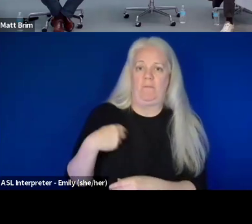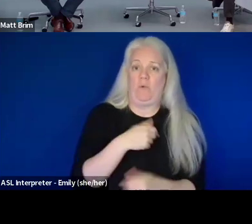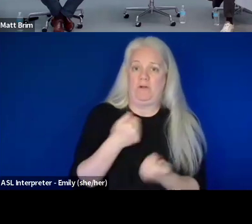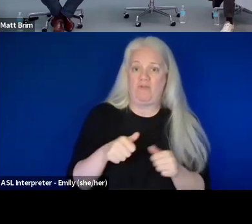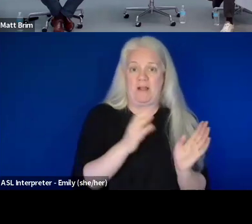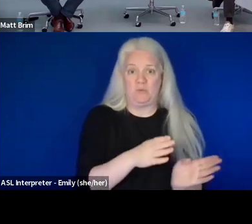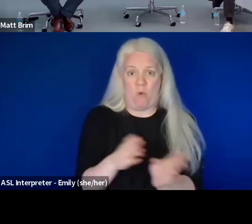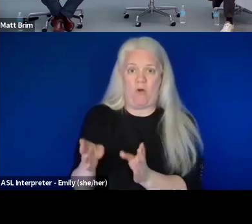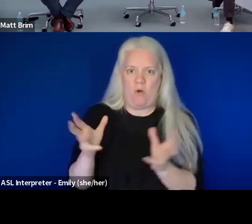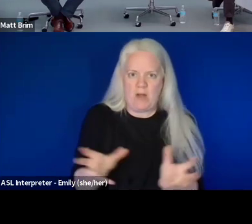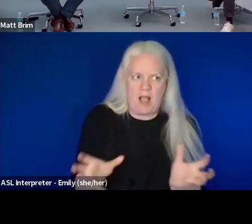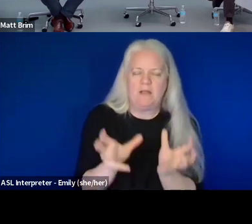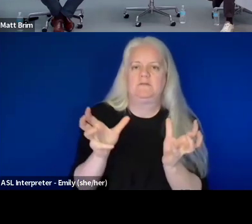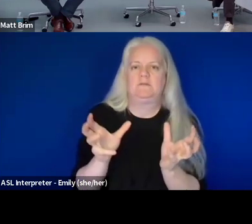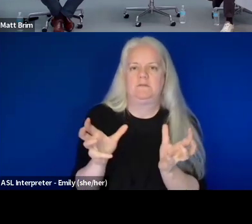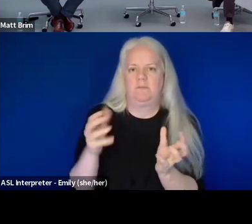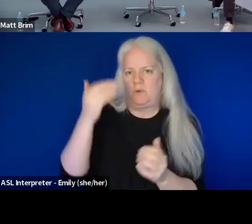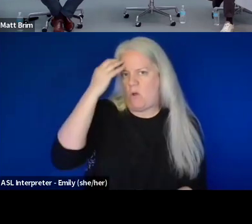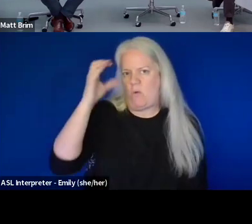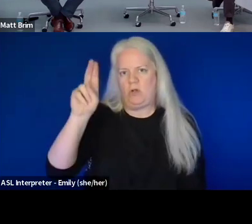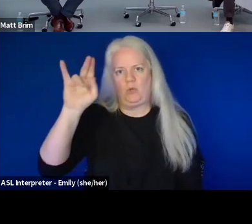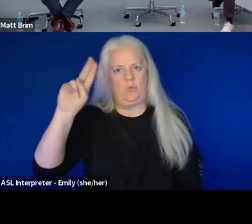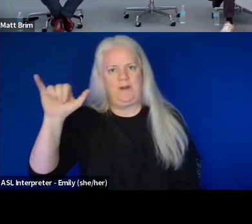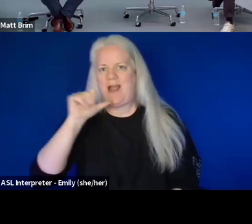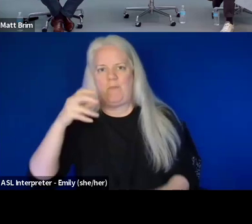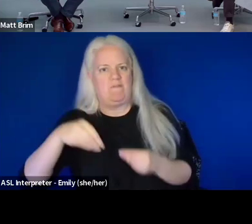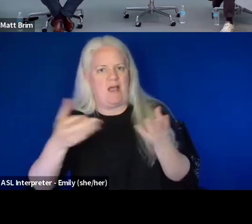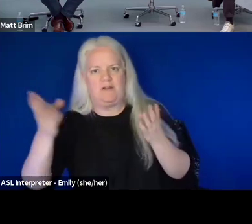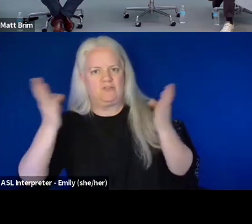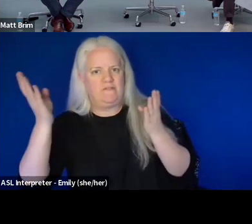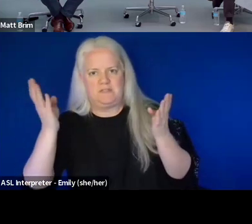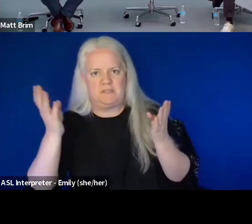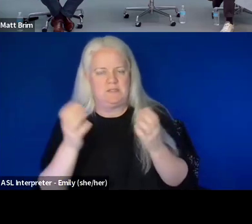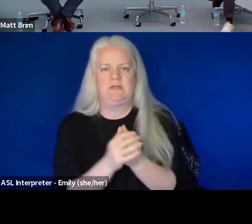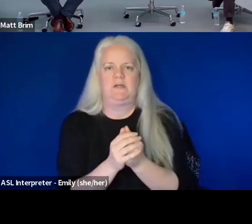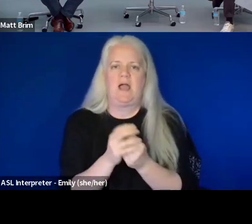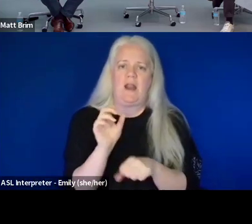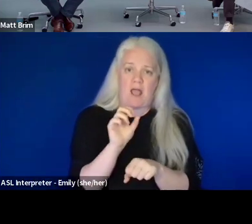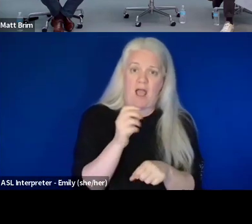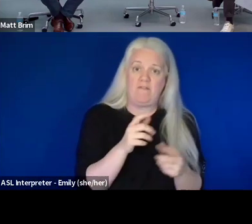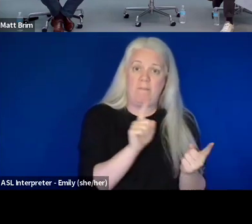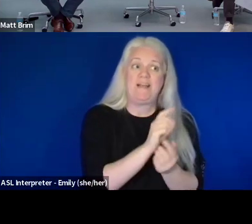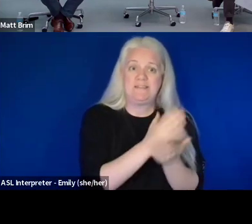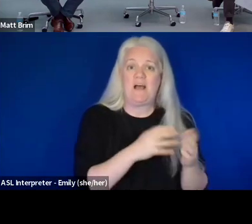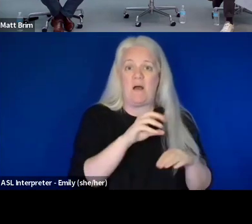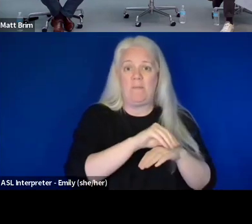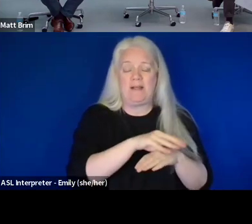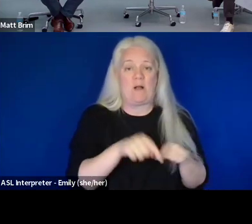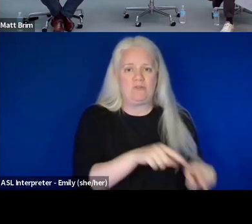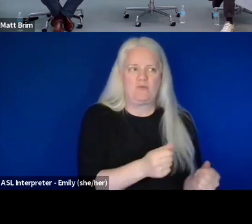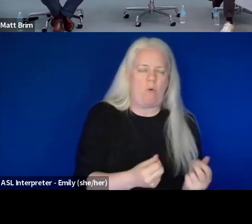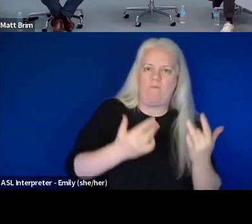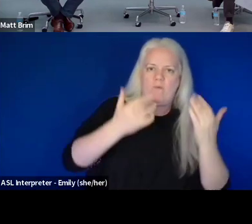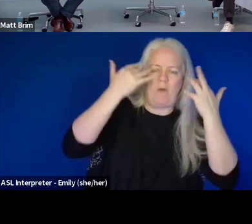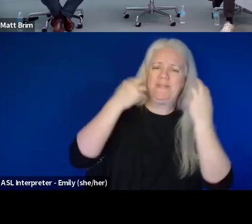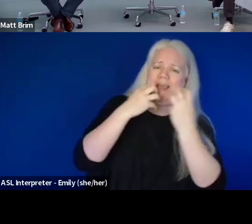CUNY isn't providing those services. And I've worked with some counselors who are so swamped and they care so